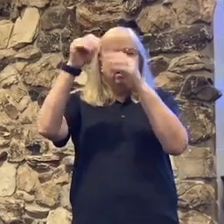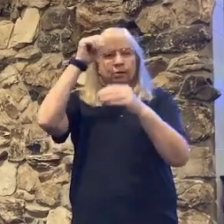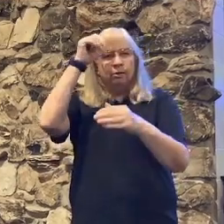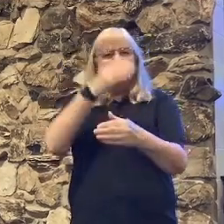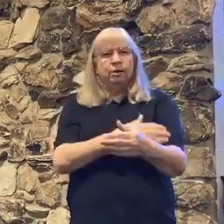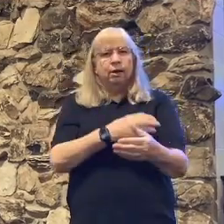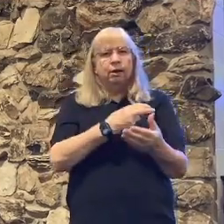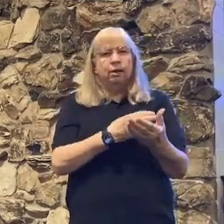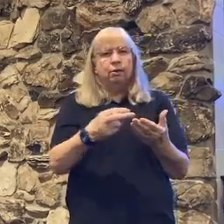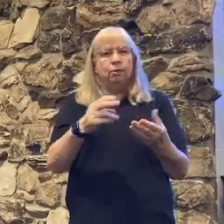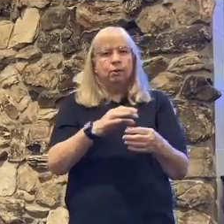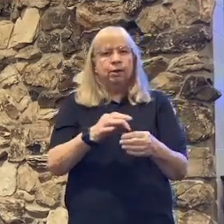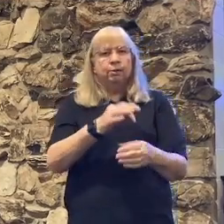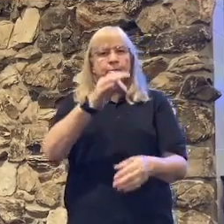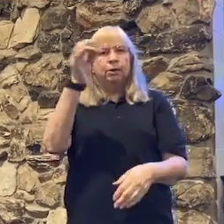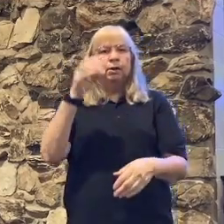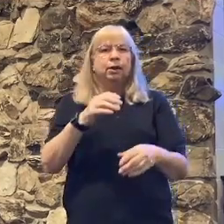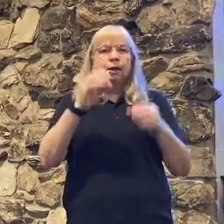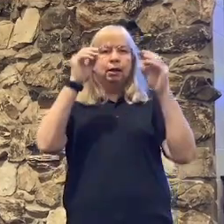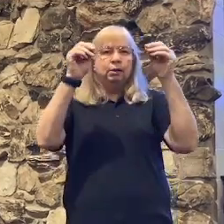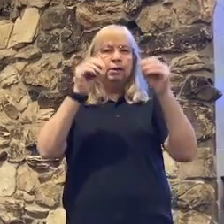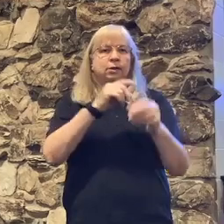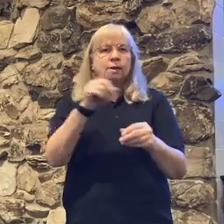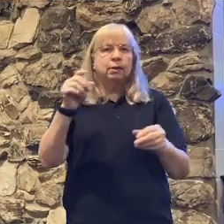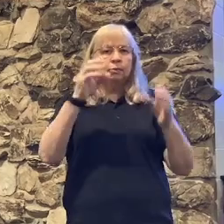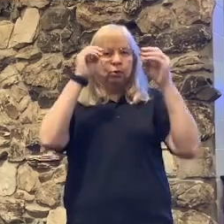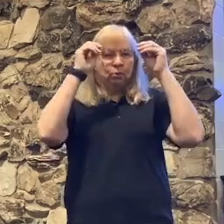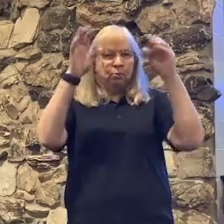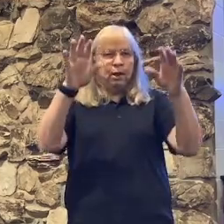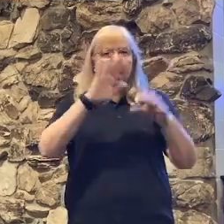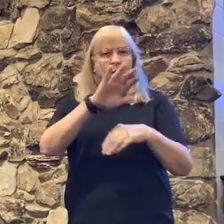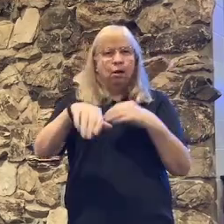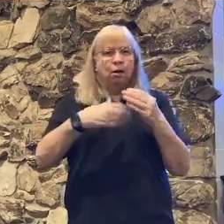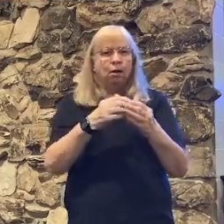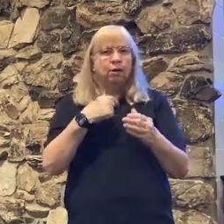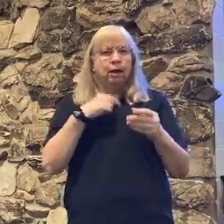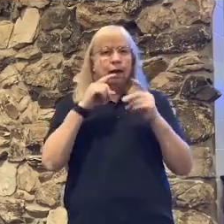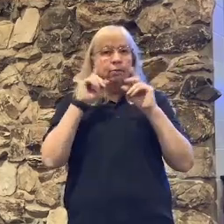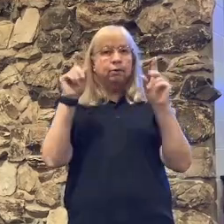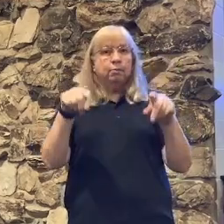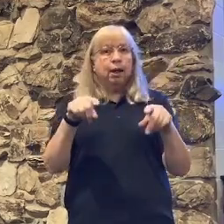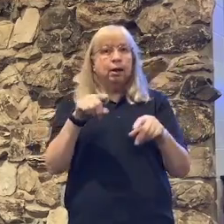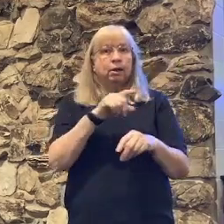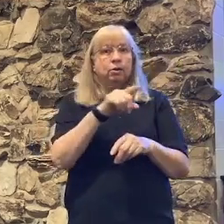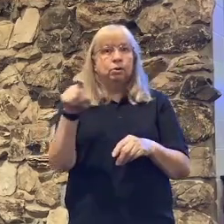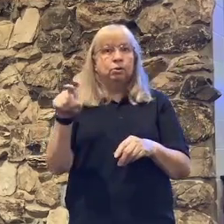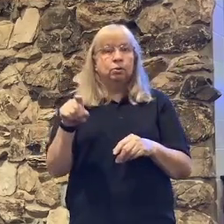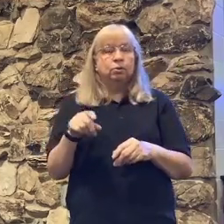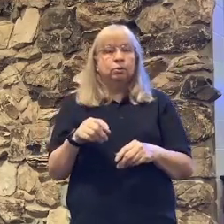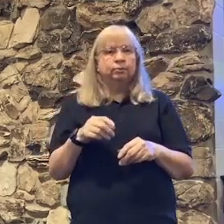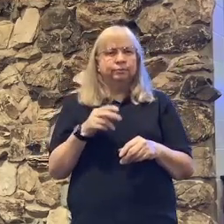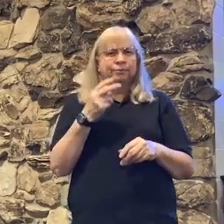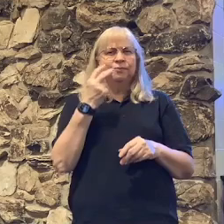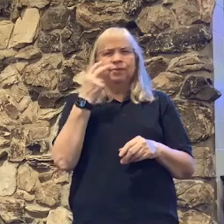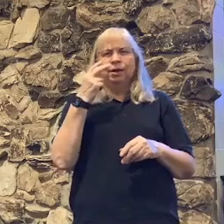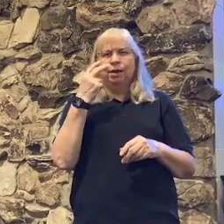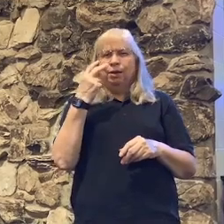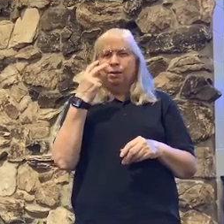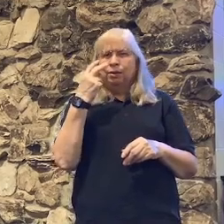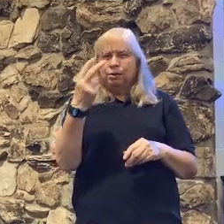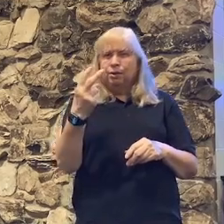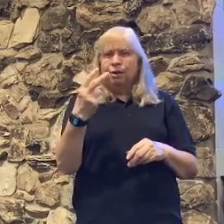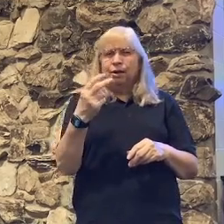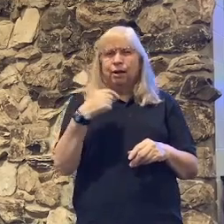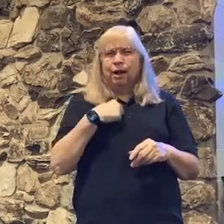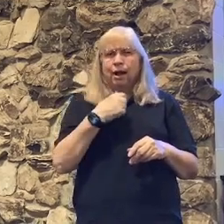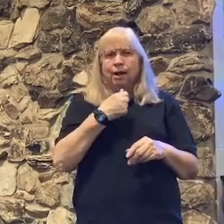Spirit, teaching them to obey everything that I have commanded you. Look, I myself will be